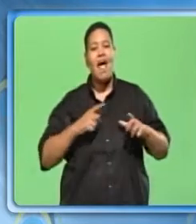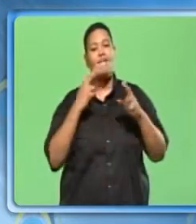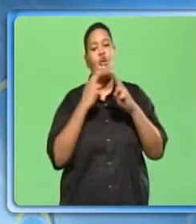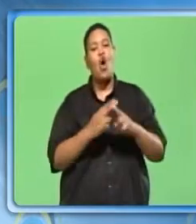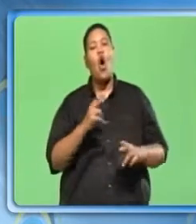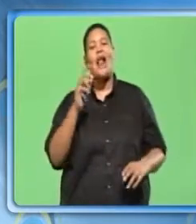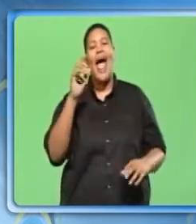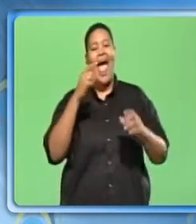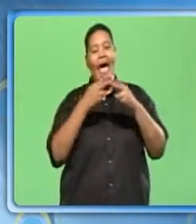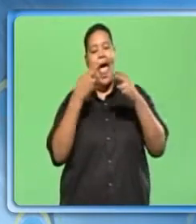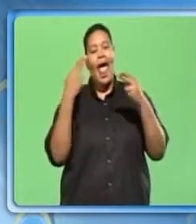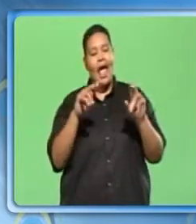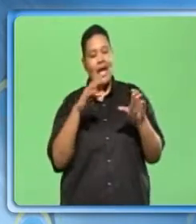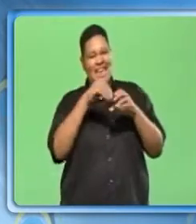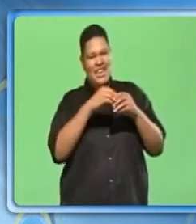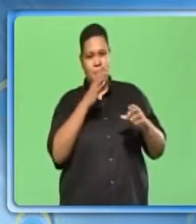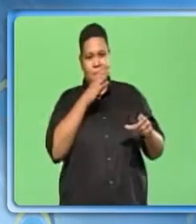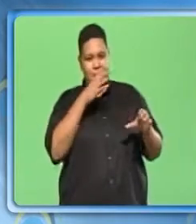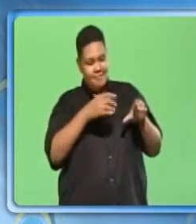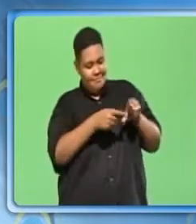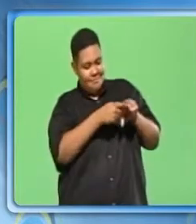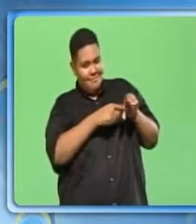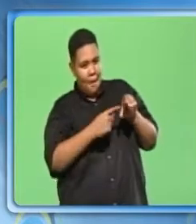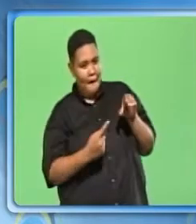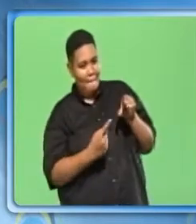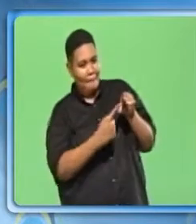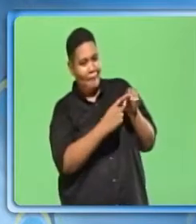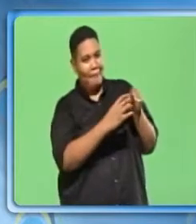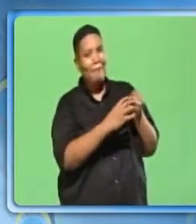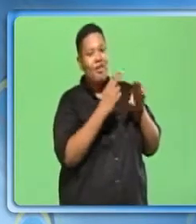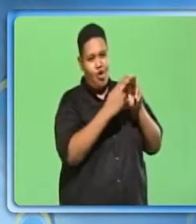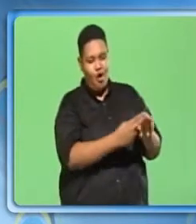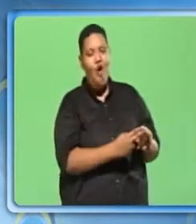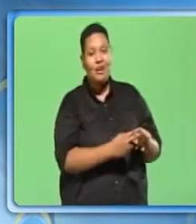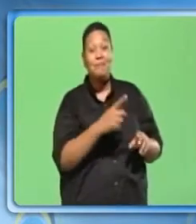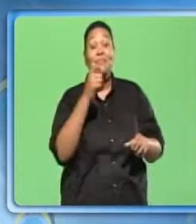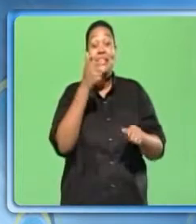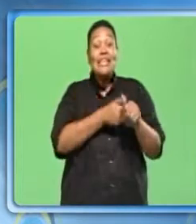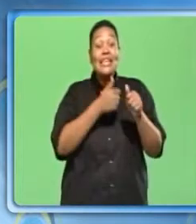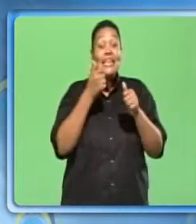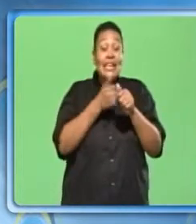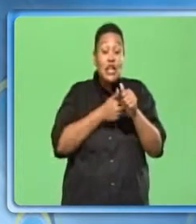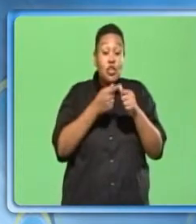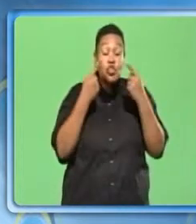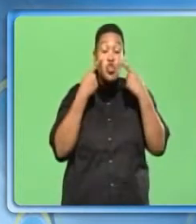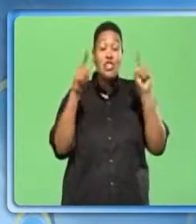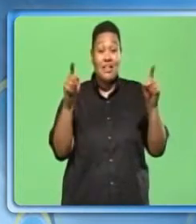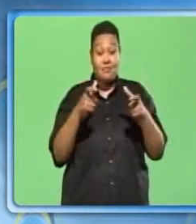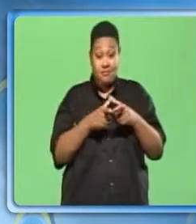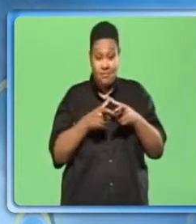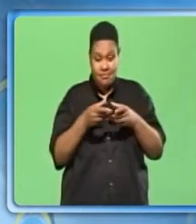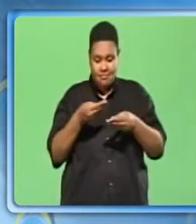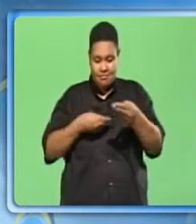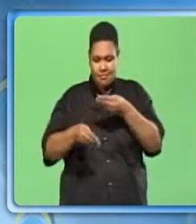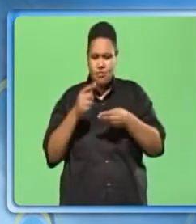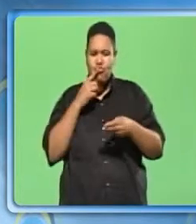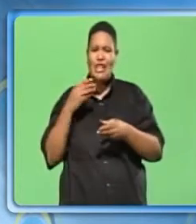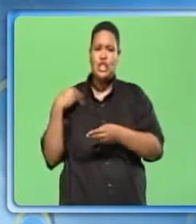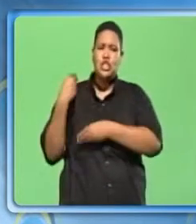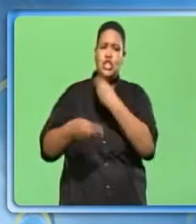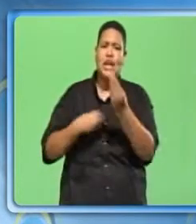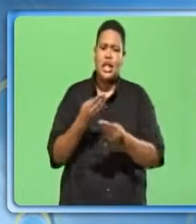fertilized egg. In each successful cell division, genetic material is equally partitioned between the resulting 2